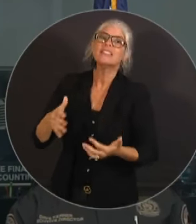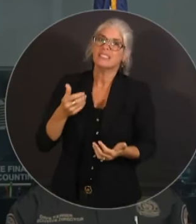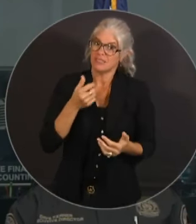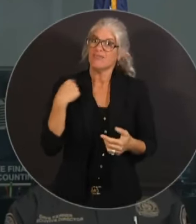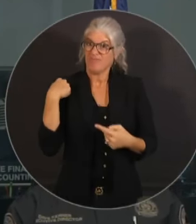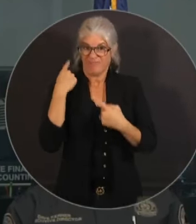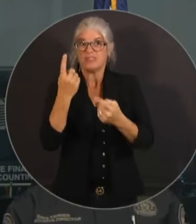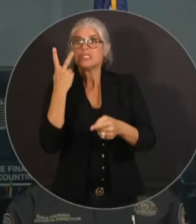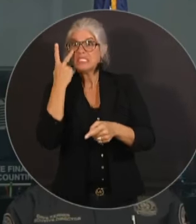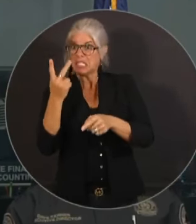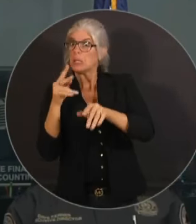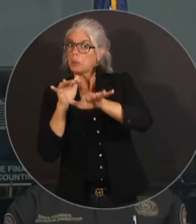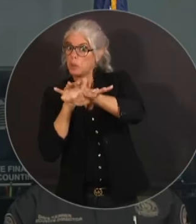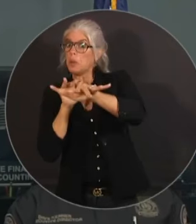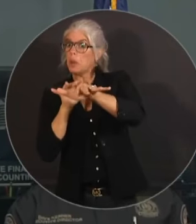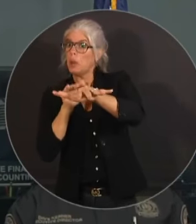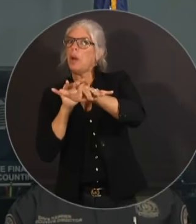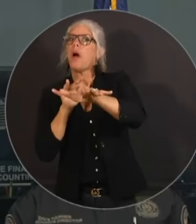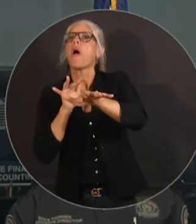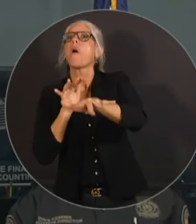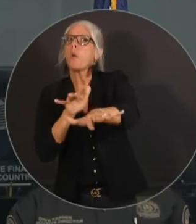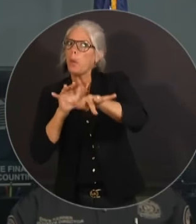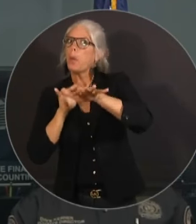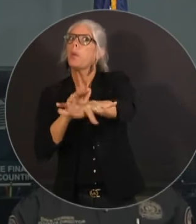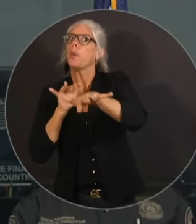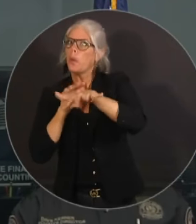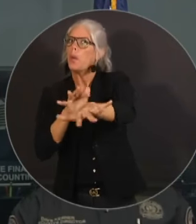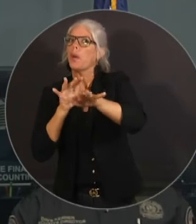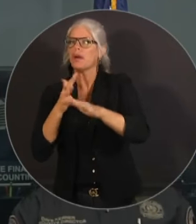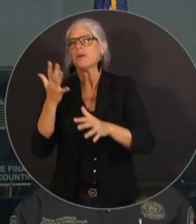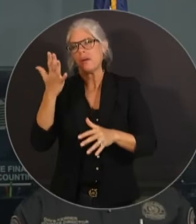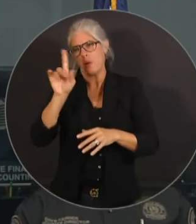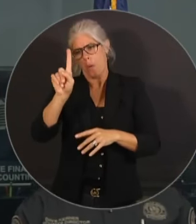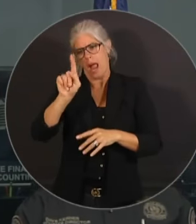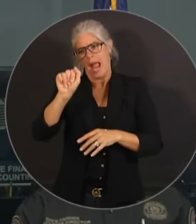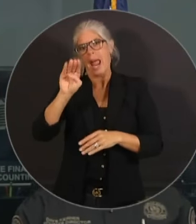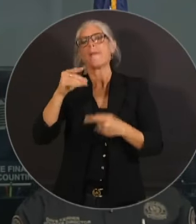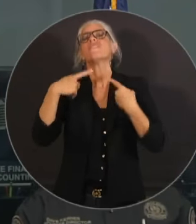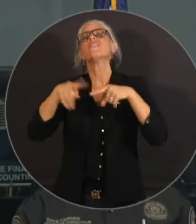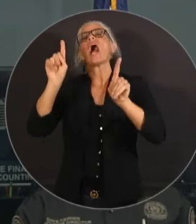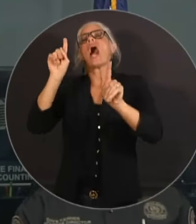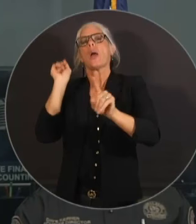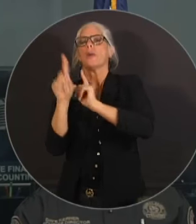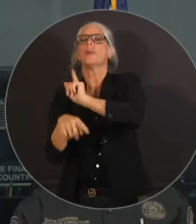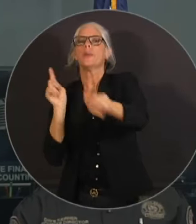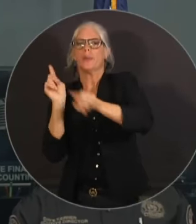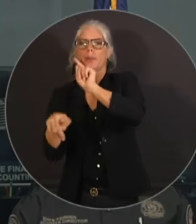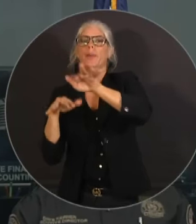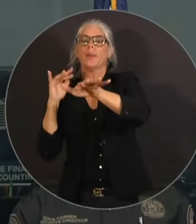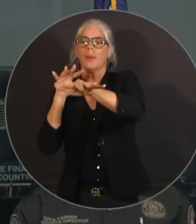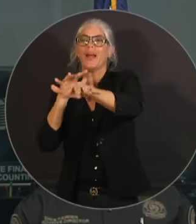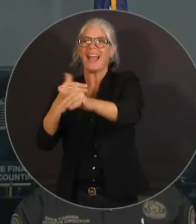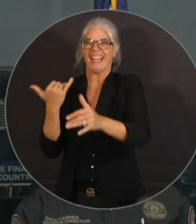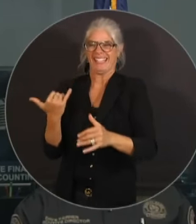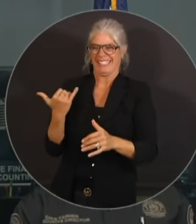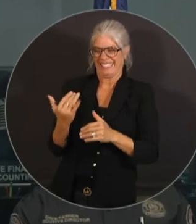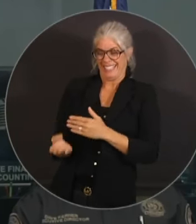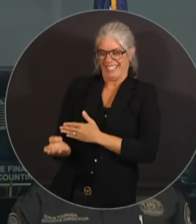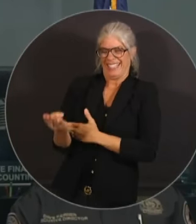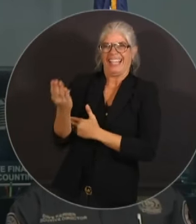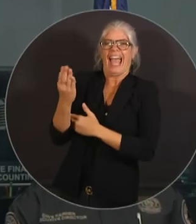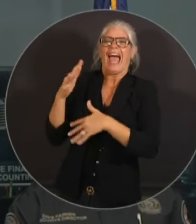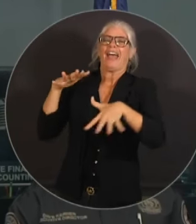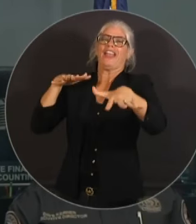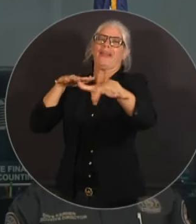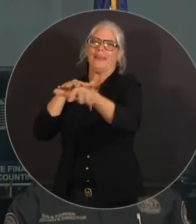began to resolve, and we saw that things were back to normal around 1 a.m. Traffic is already picking up again early this morning. We do expect to see